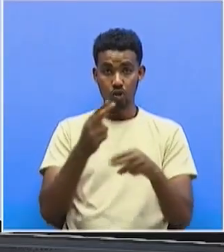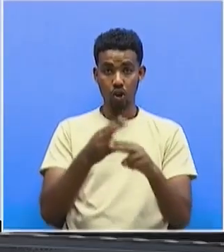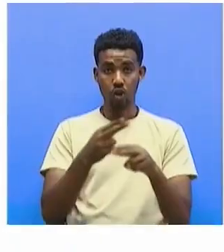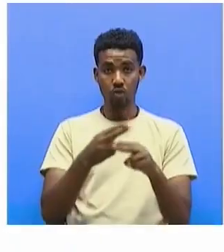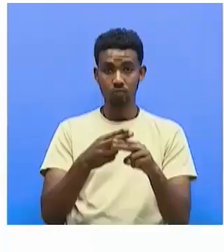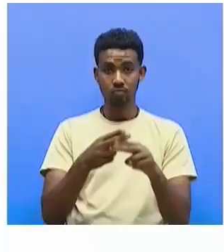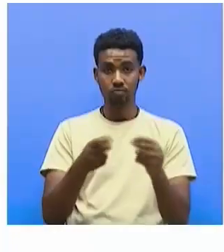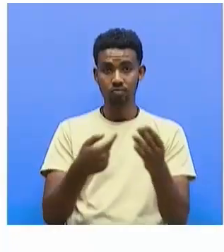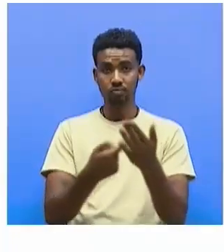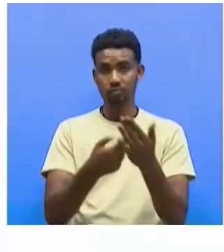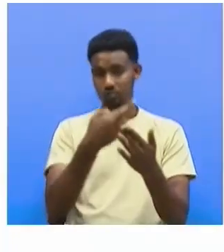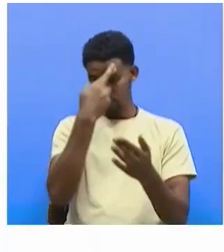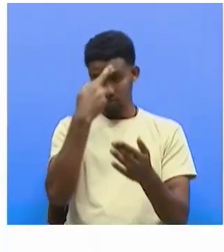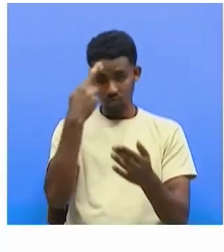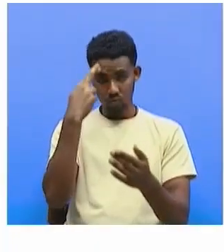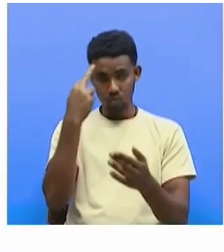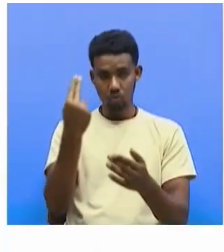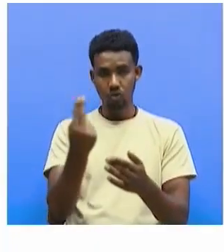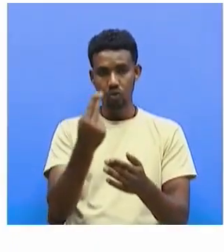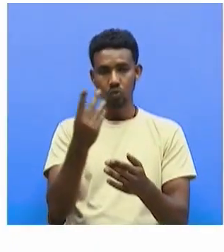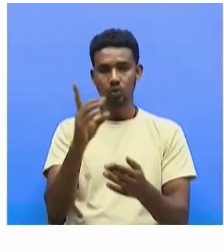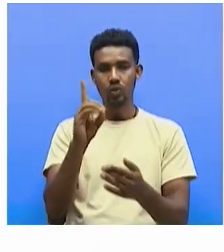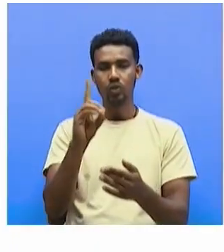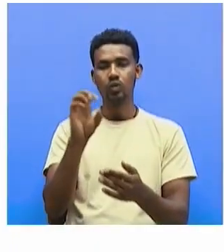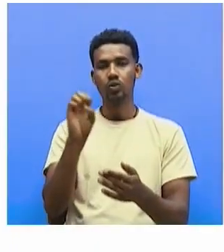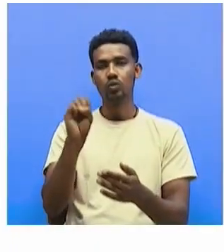Does. 3.